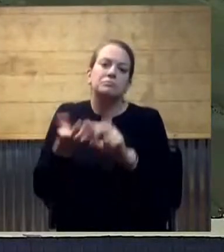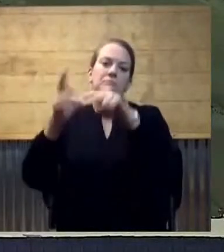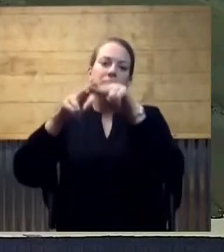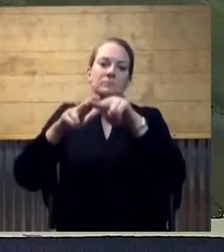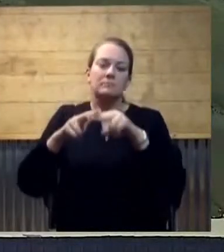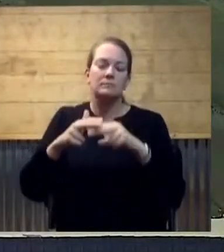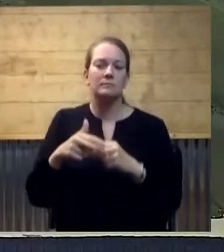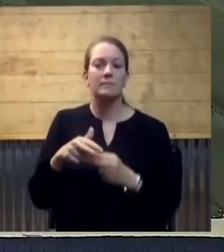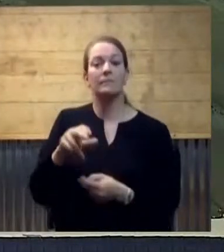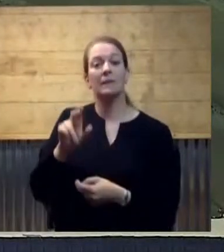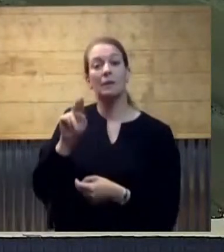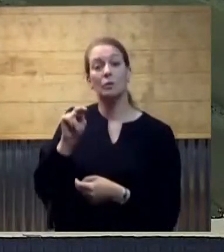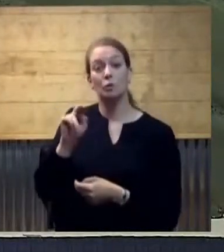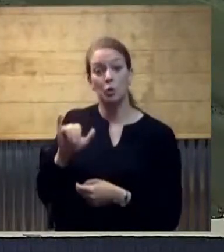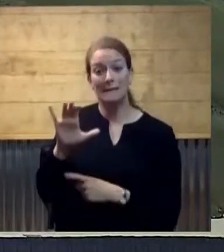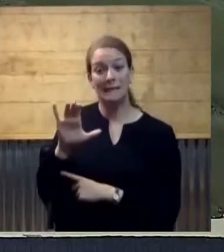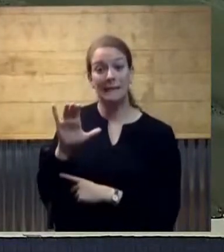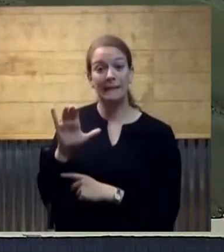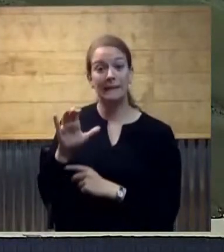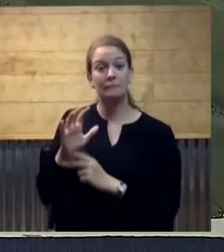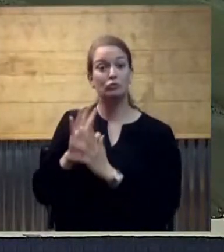up in New York City,